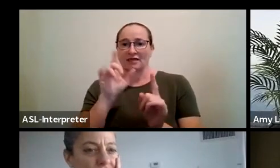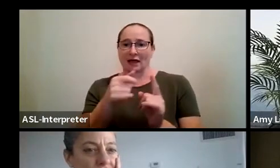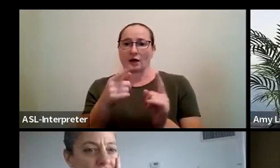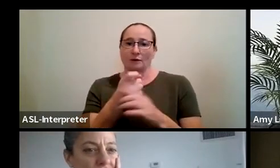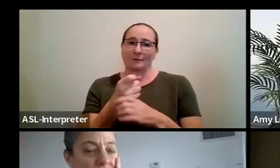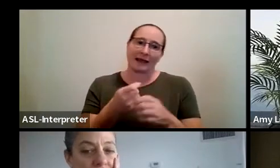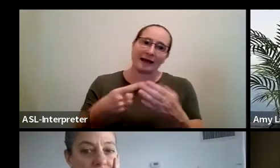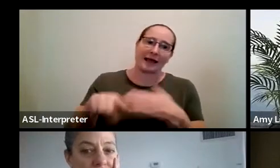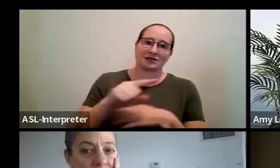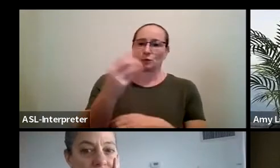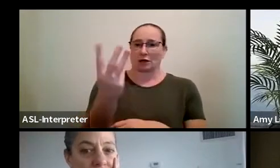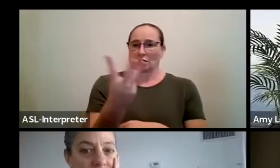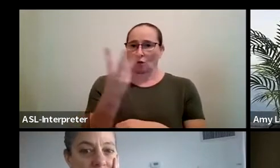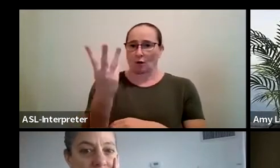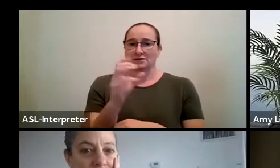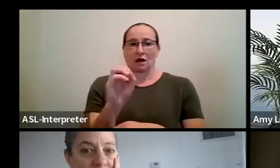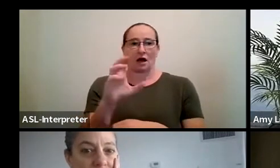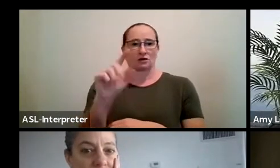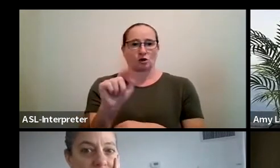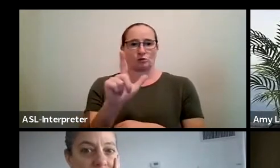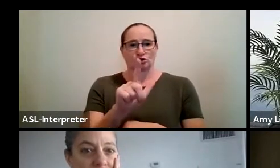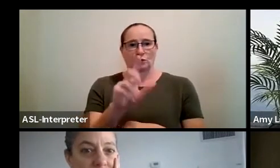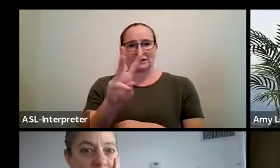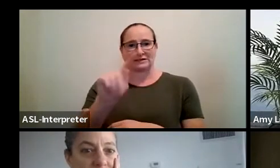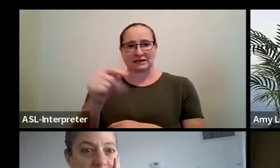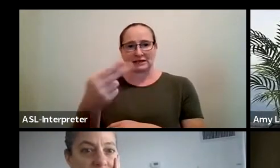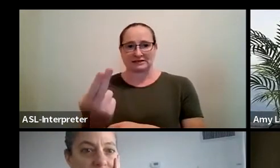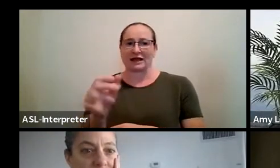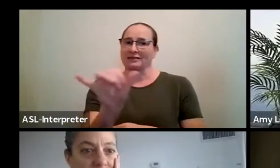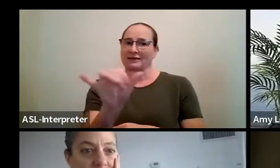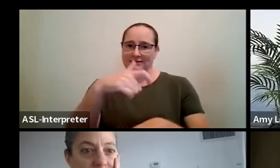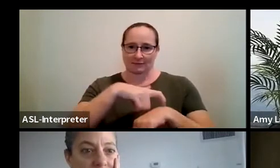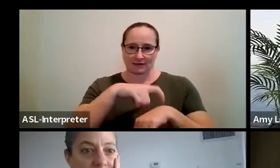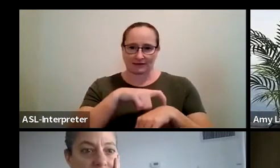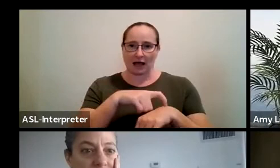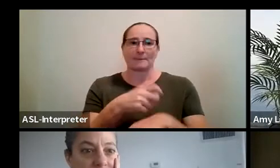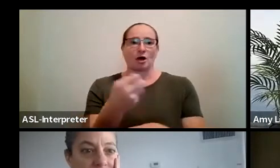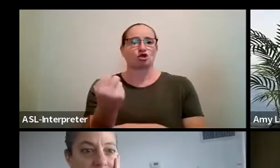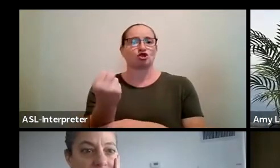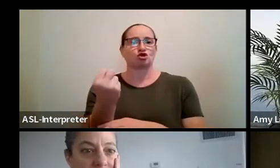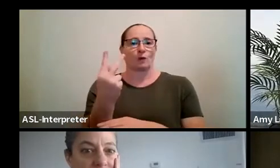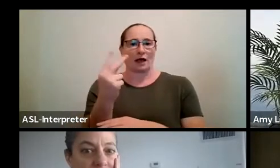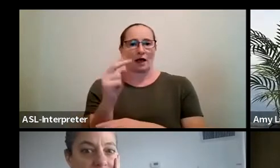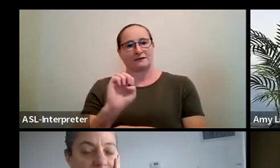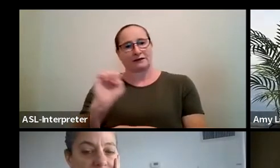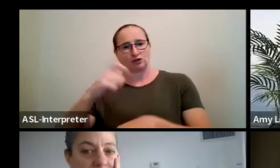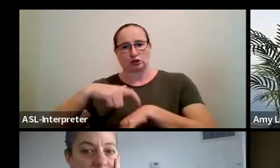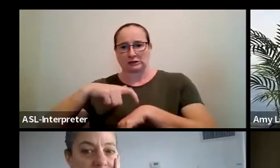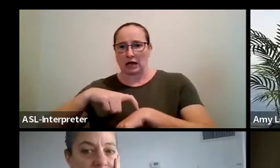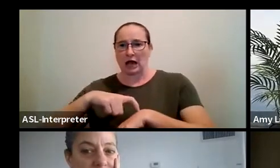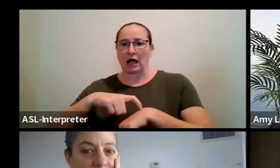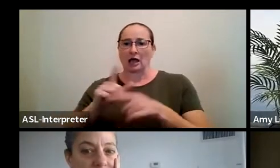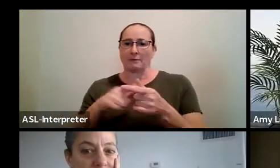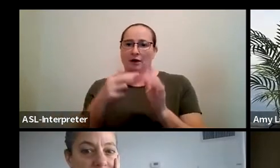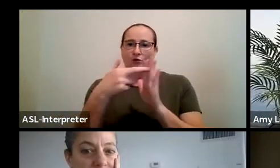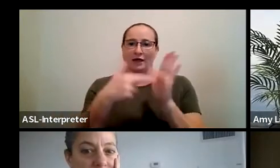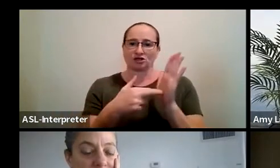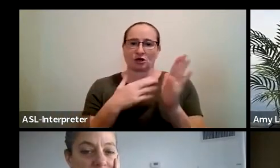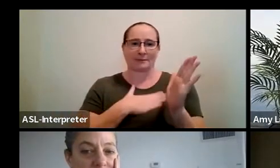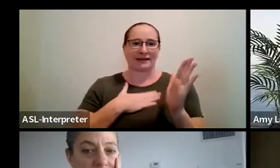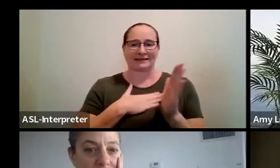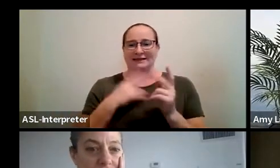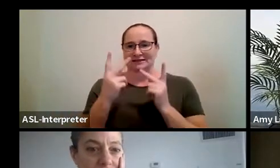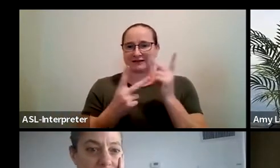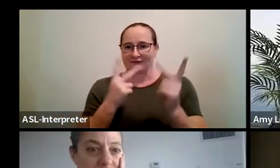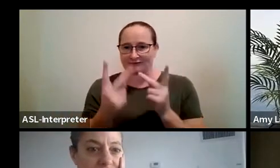next Wednesday, October 26th at the same time, 12 p.m. Eastern Time. And to register, please visit the